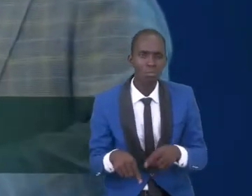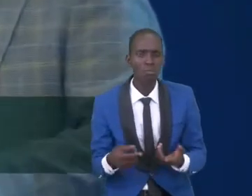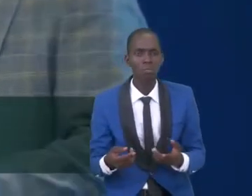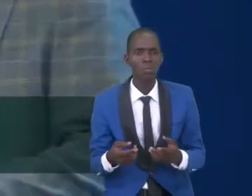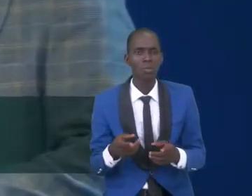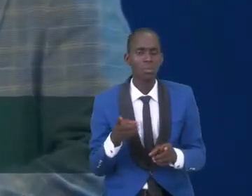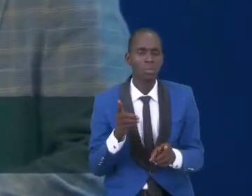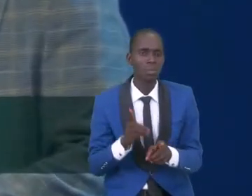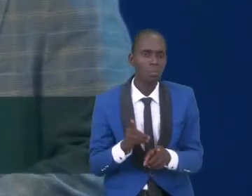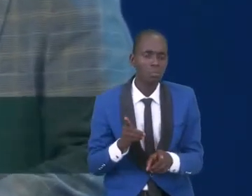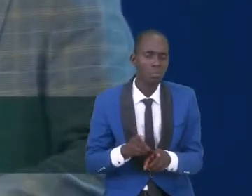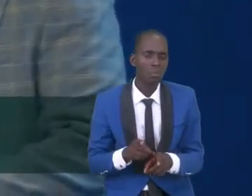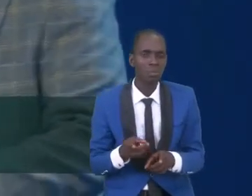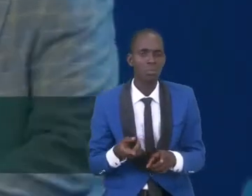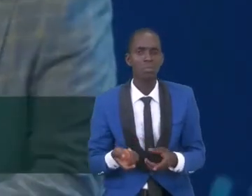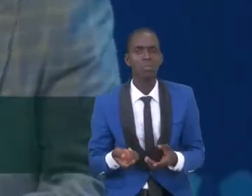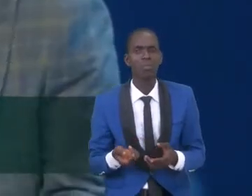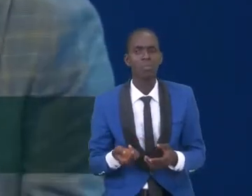impotent,